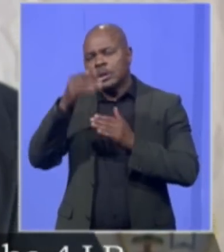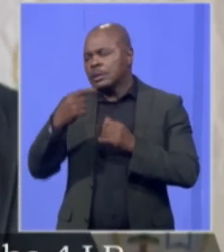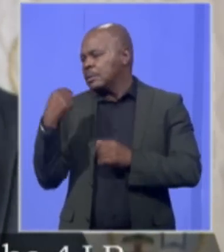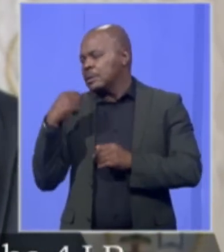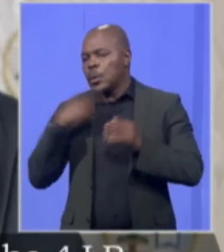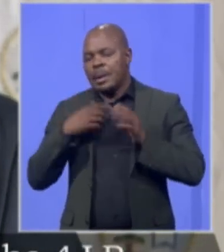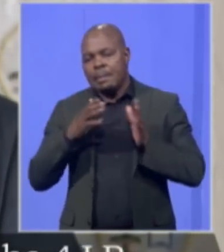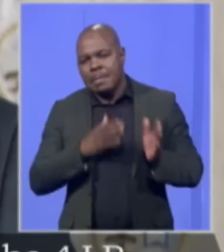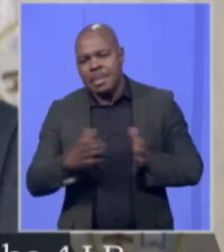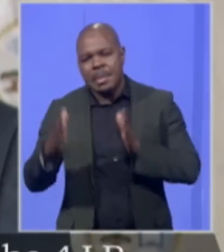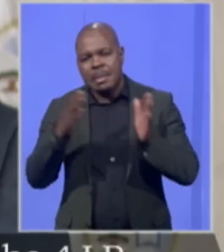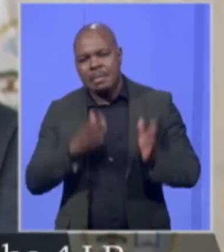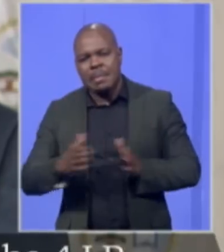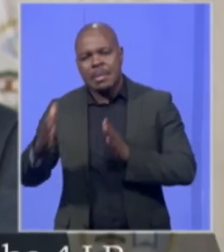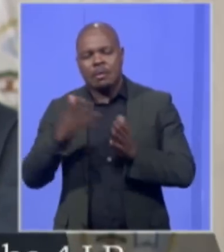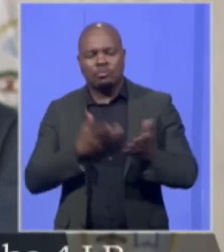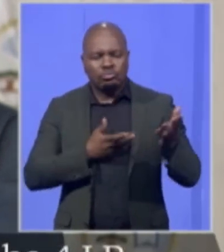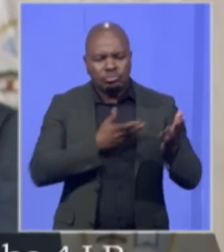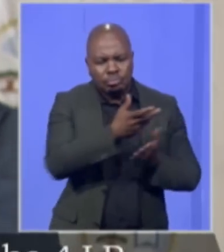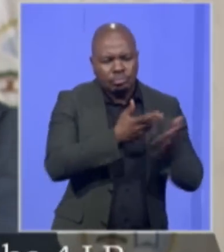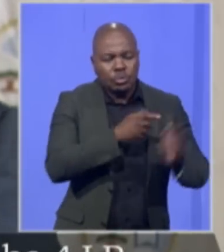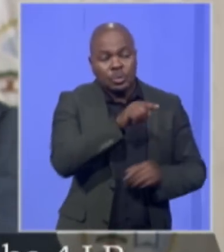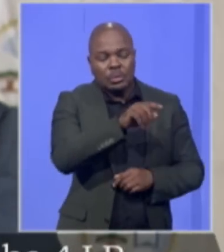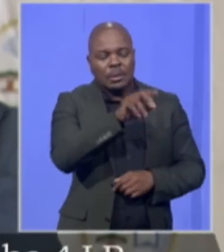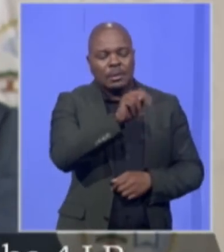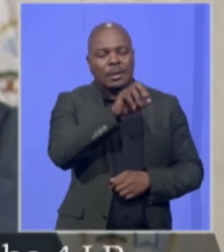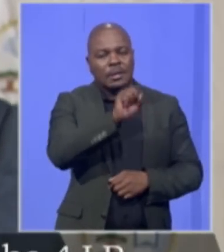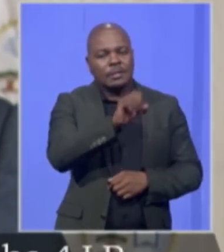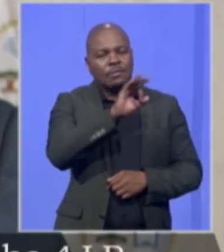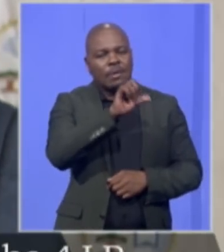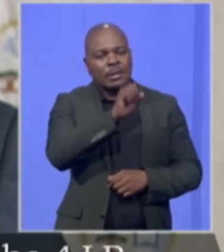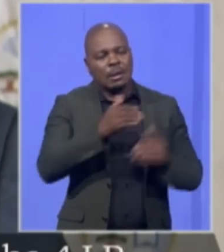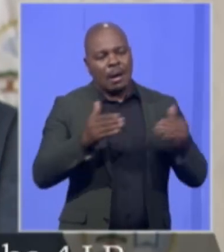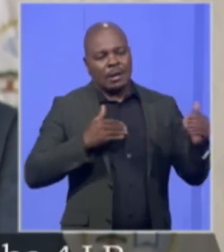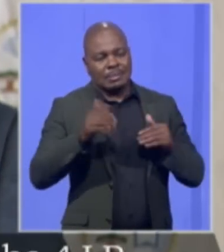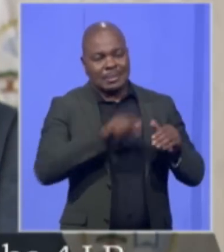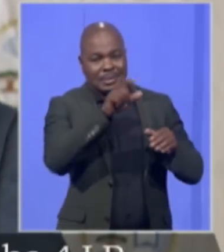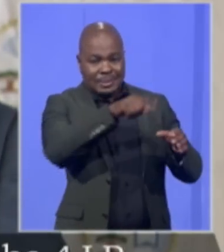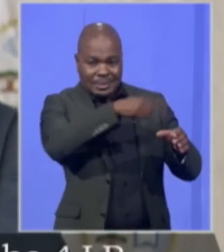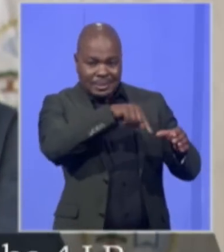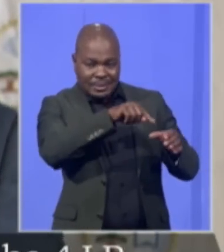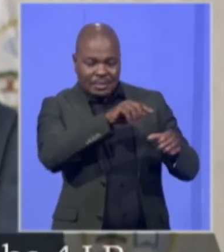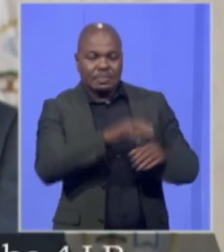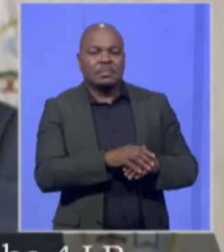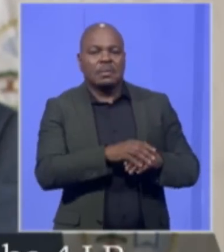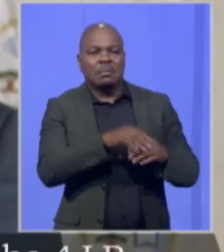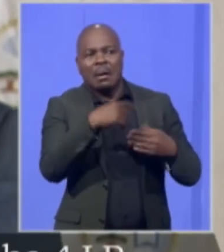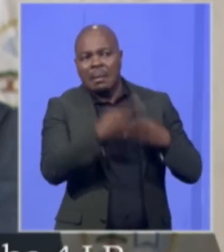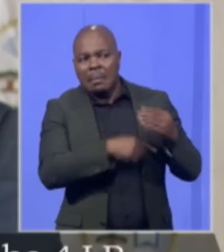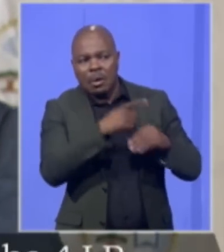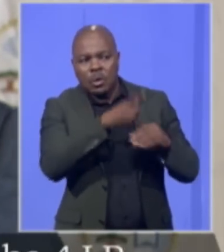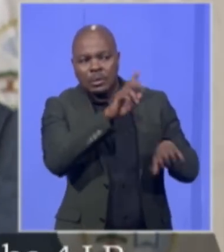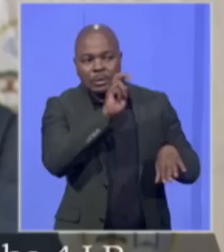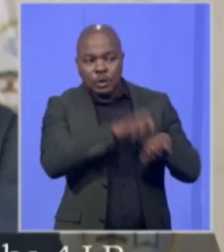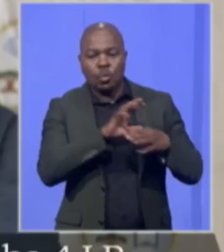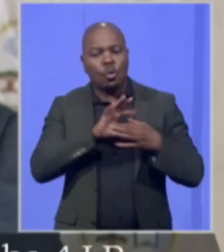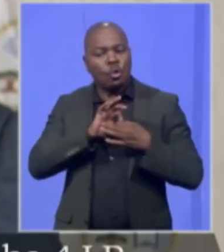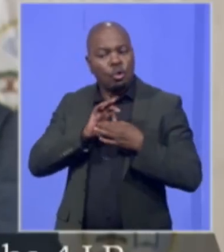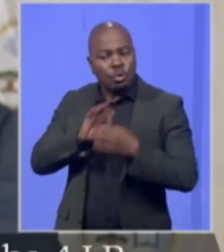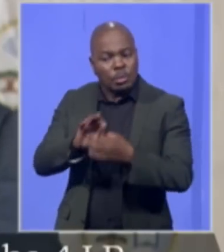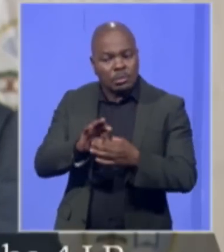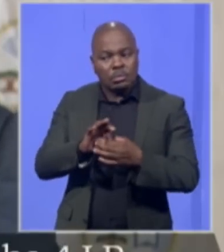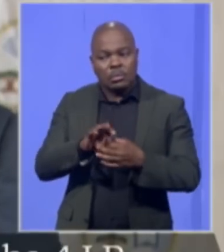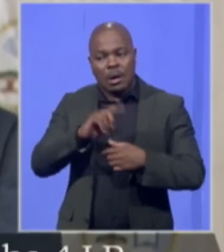this, discussions with the NSFAS administrator about getting commitments in terms